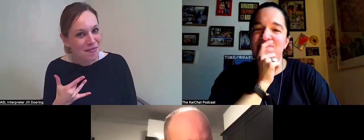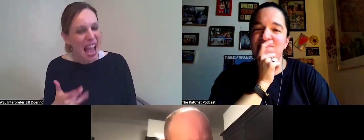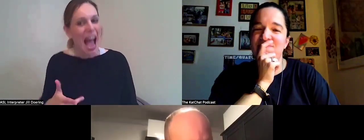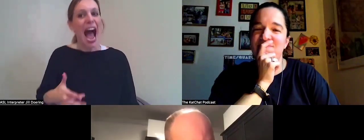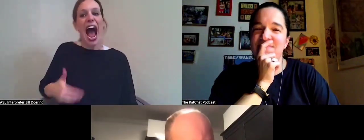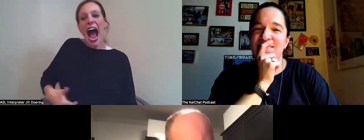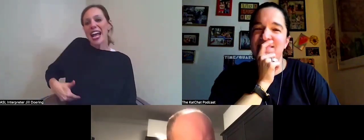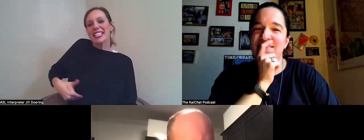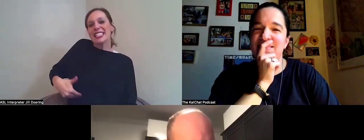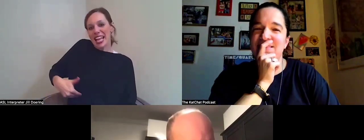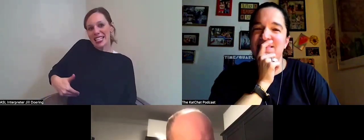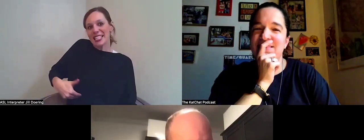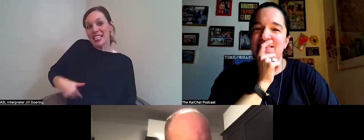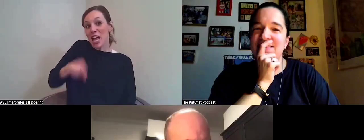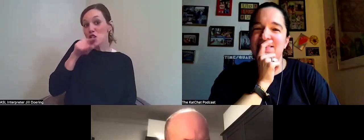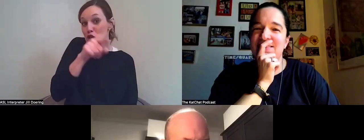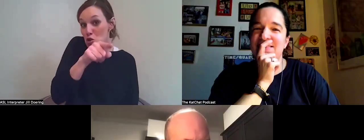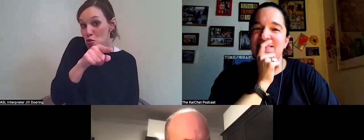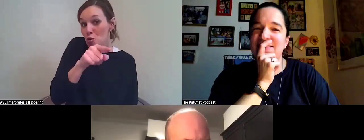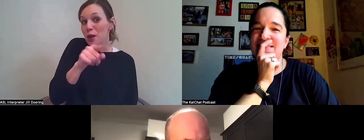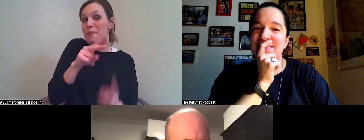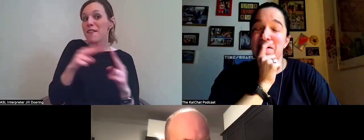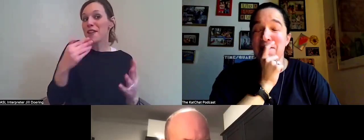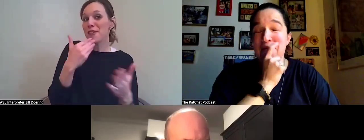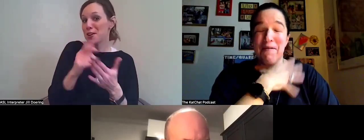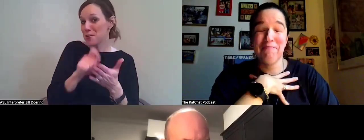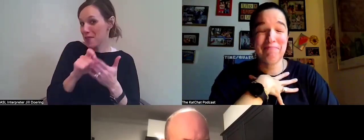be a very good writer.